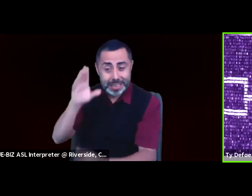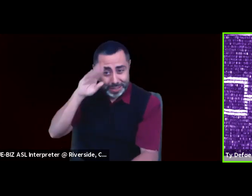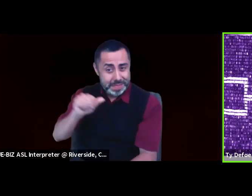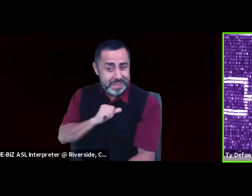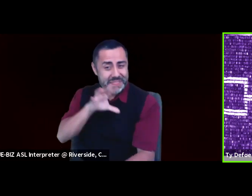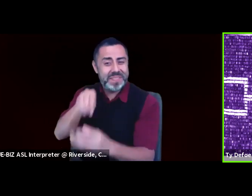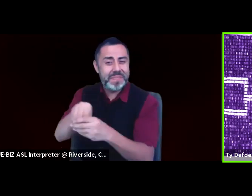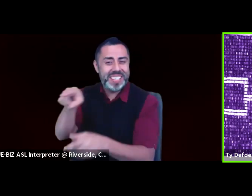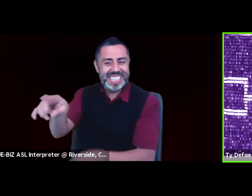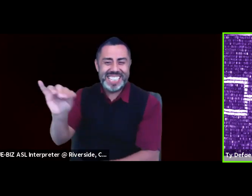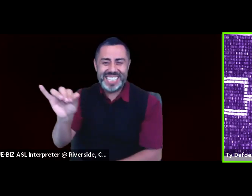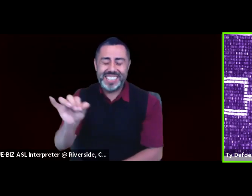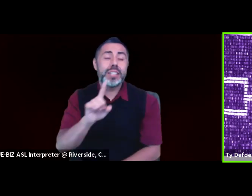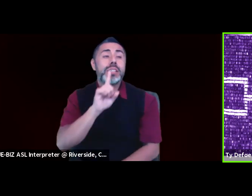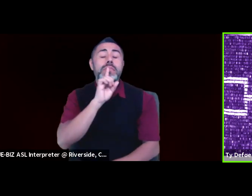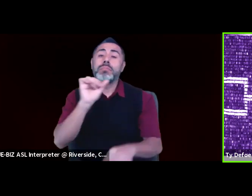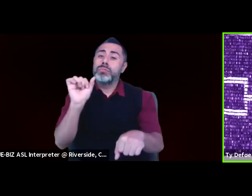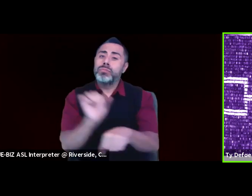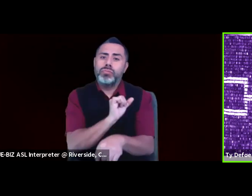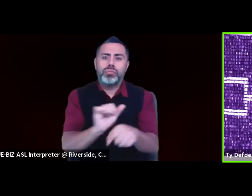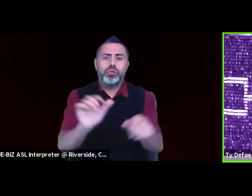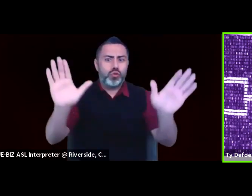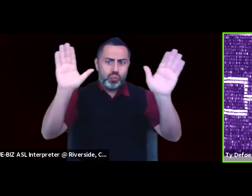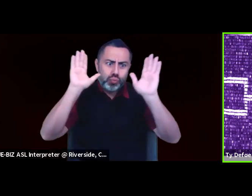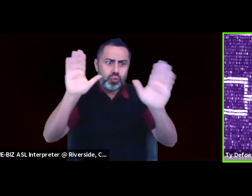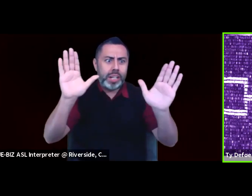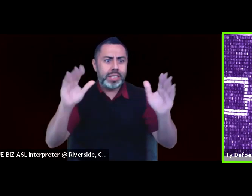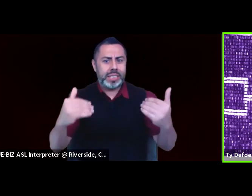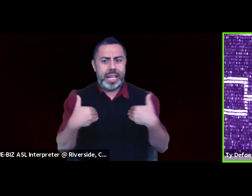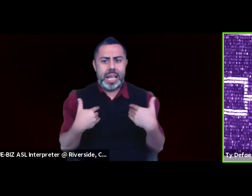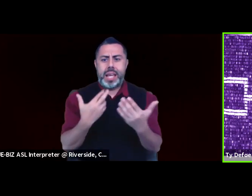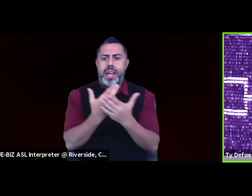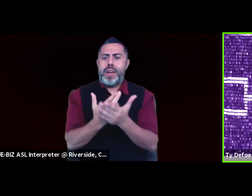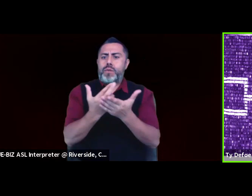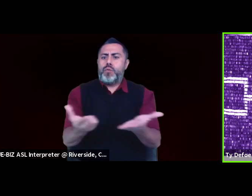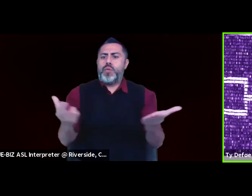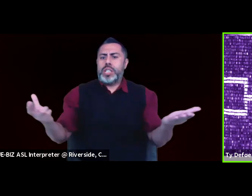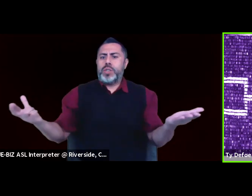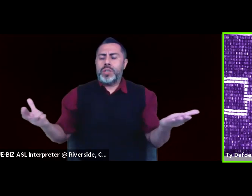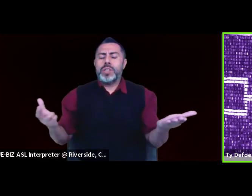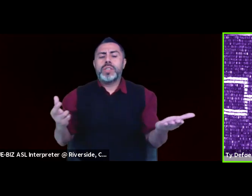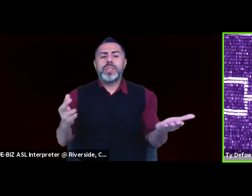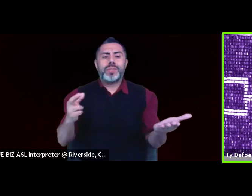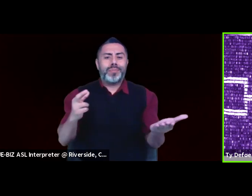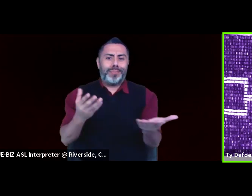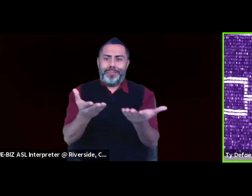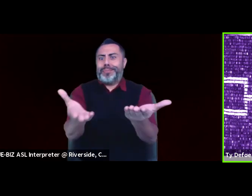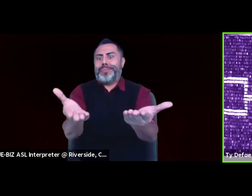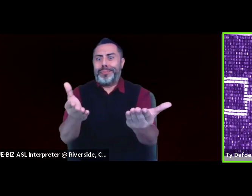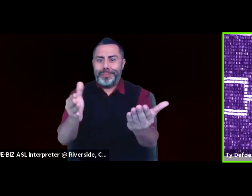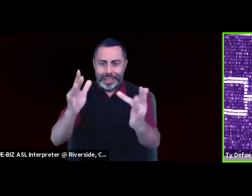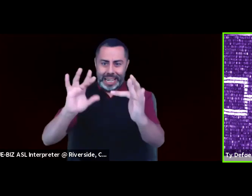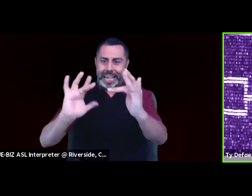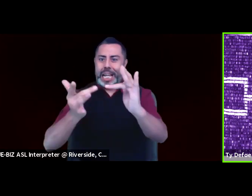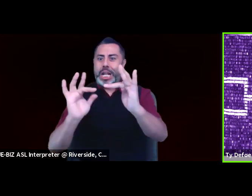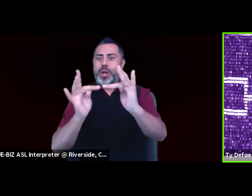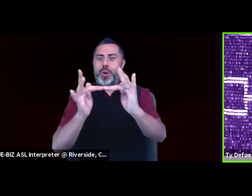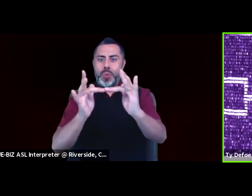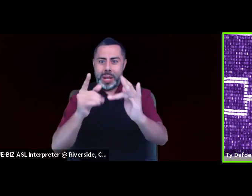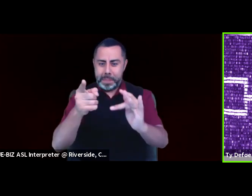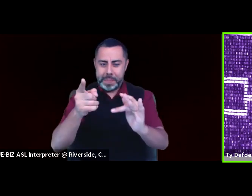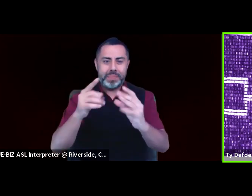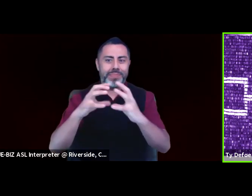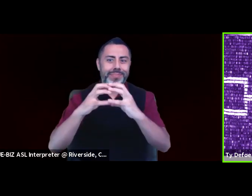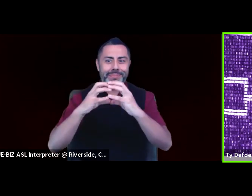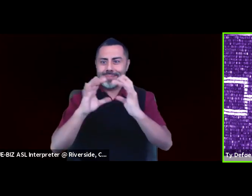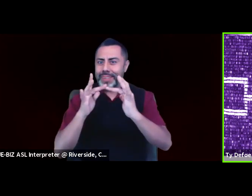too. So it's really great to have, you know, the resource of the interwebs, the internet, to connect with people and to